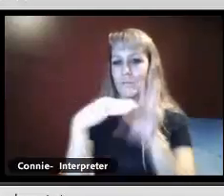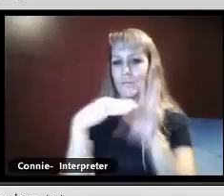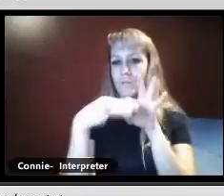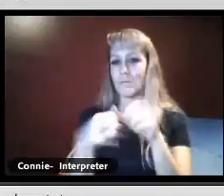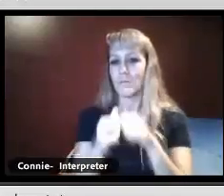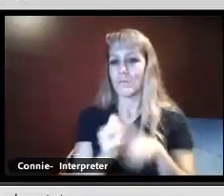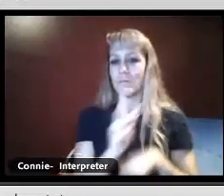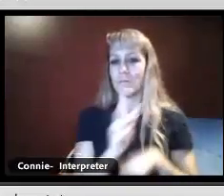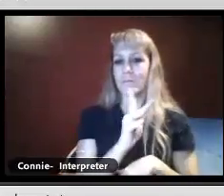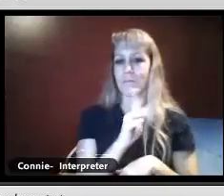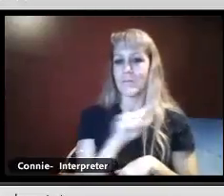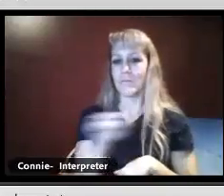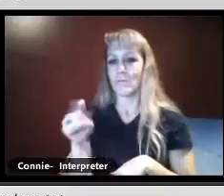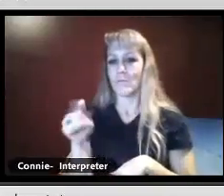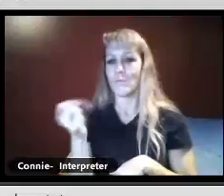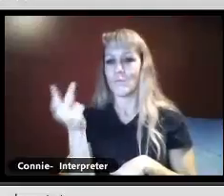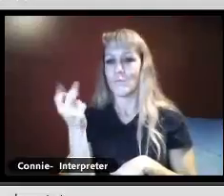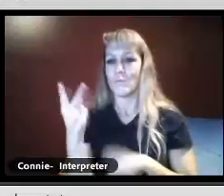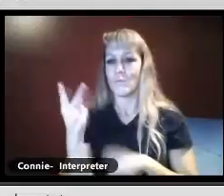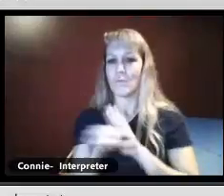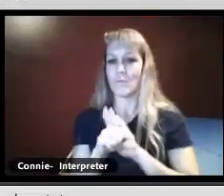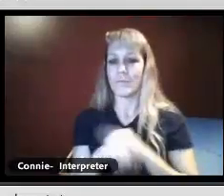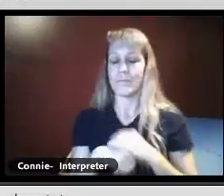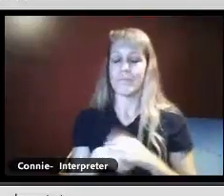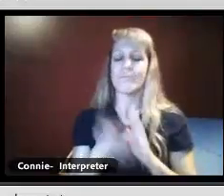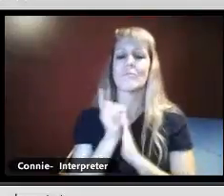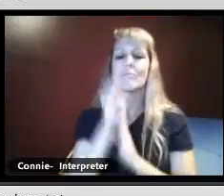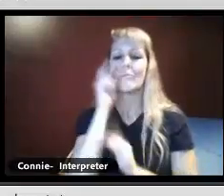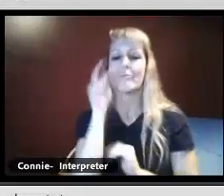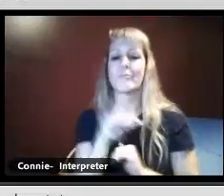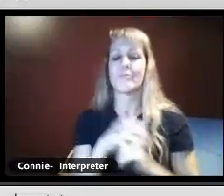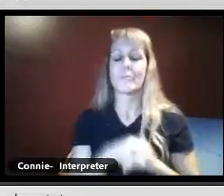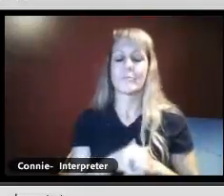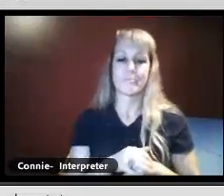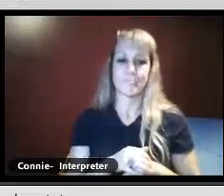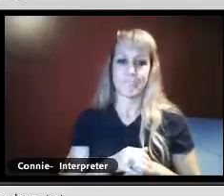look at that together. One moment, please.